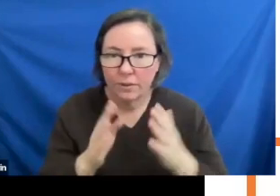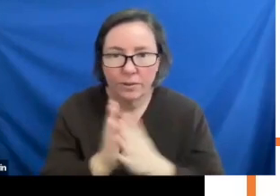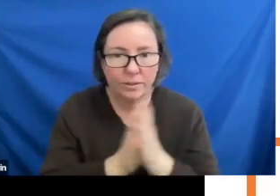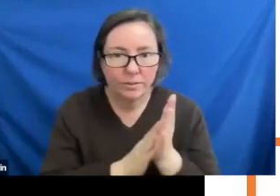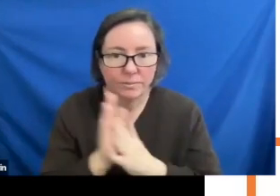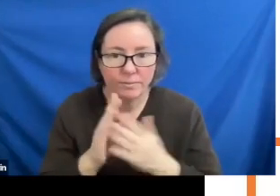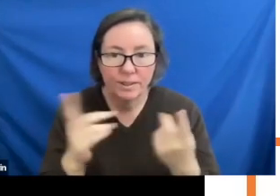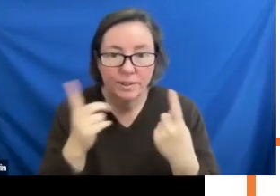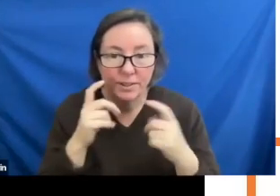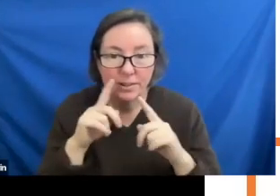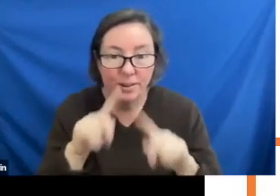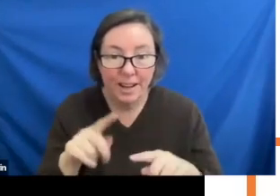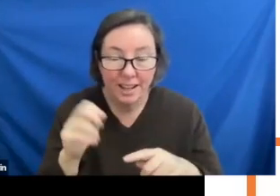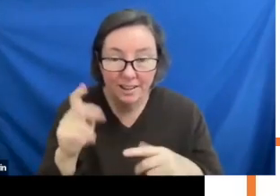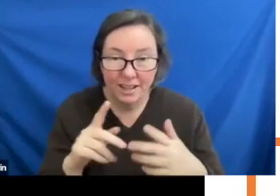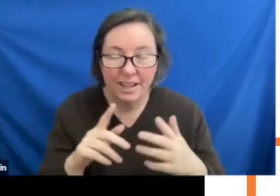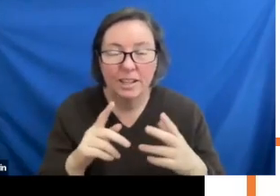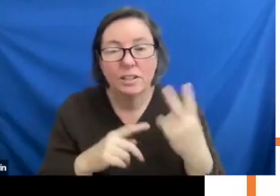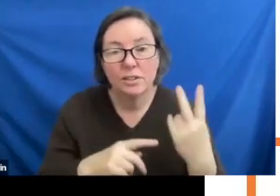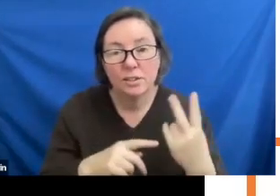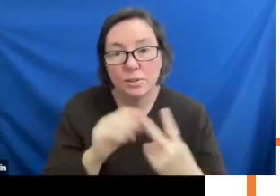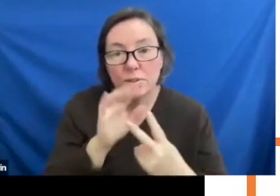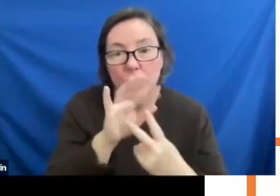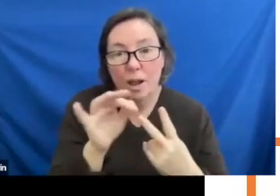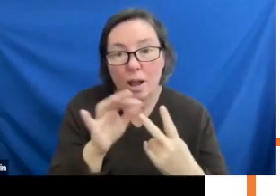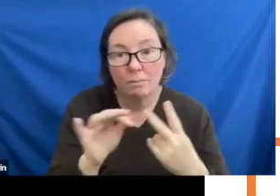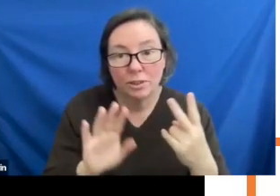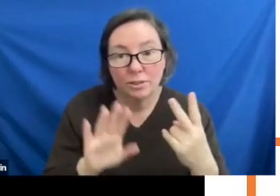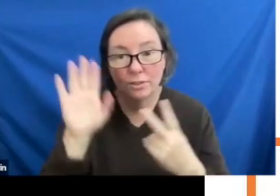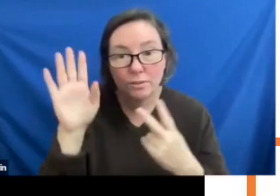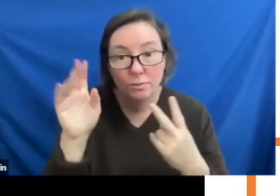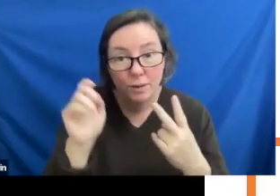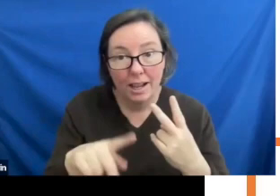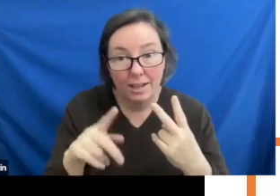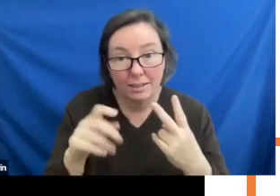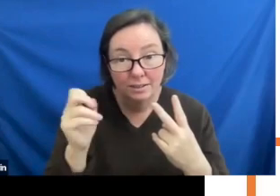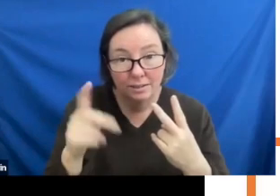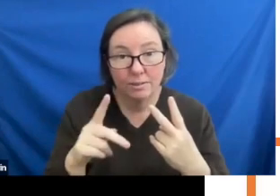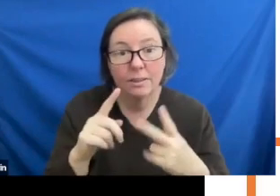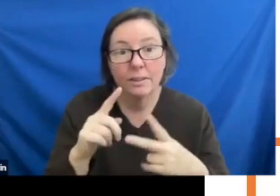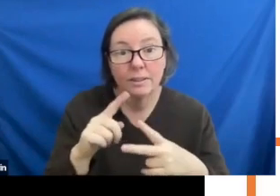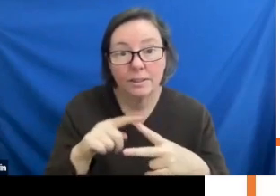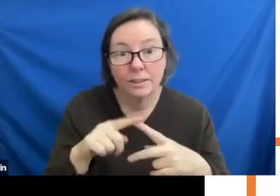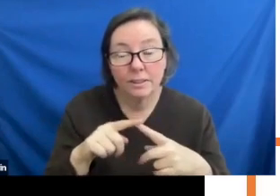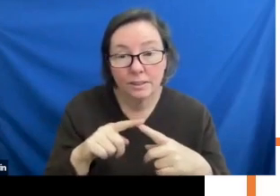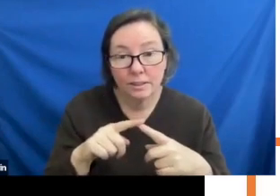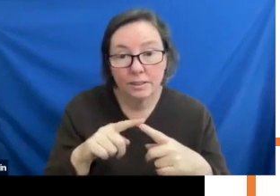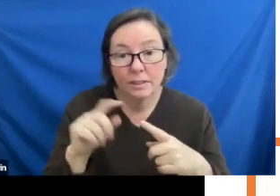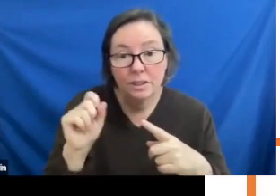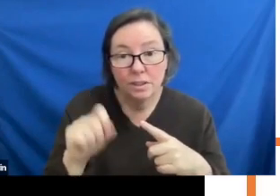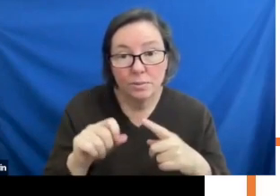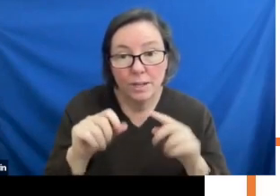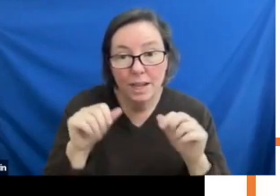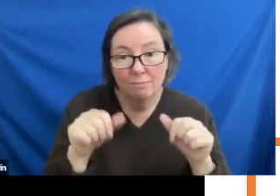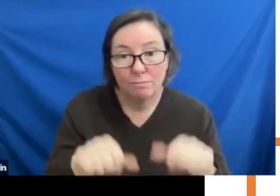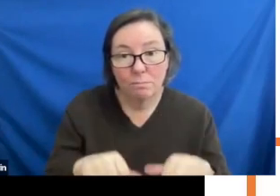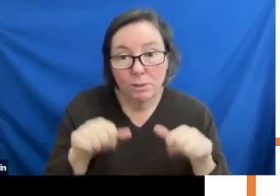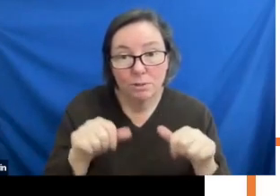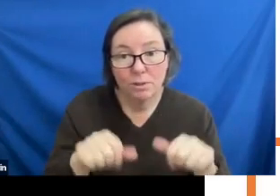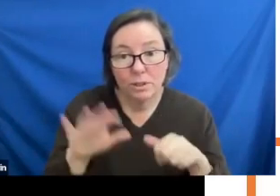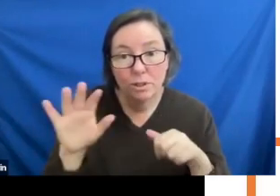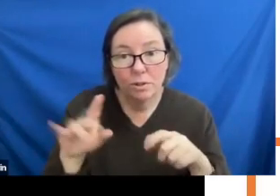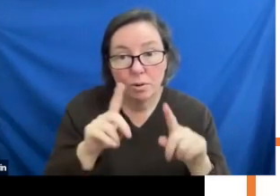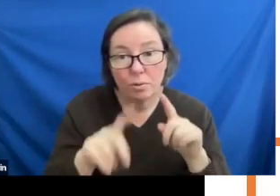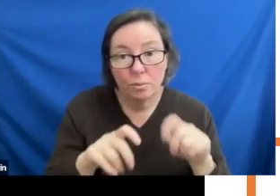now. So there are going to be two ways that you can ask questions during tonight's meeting. You can post questions in